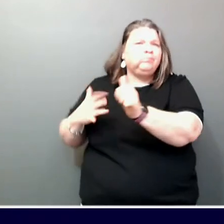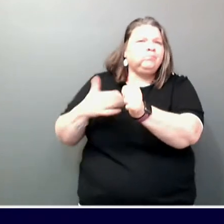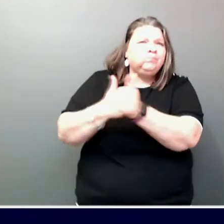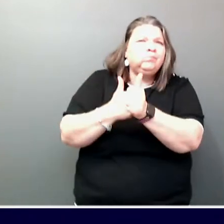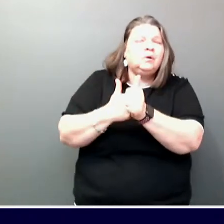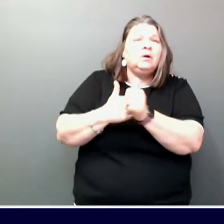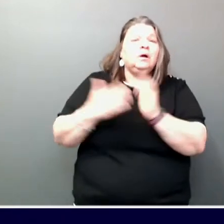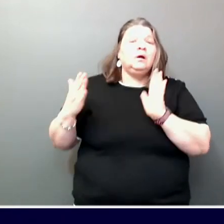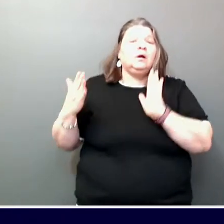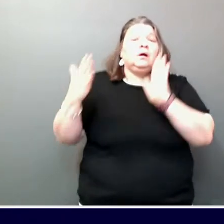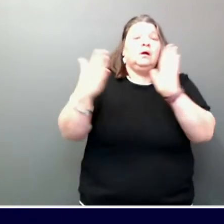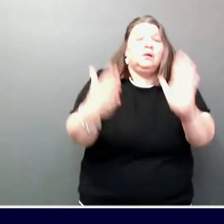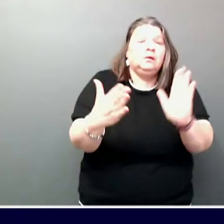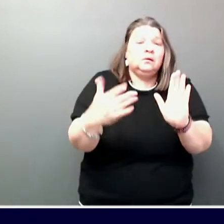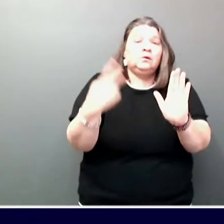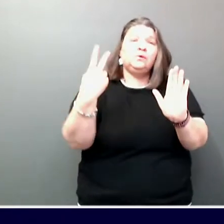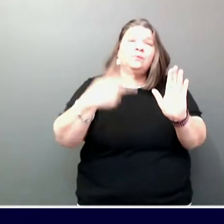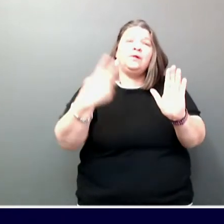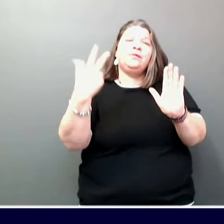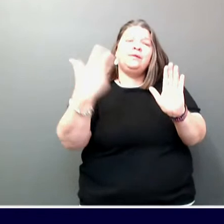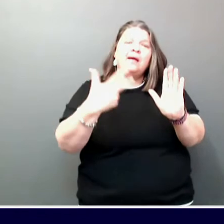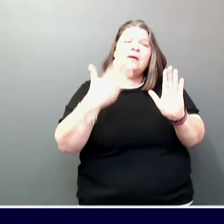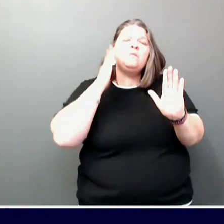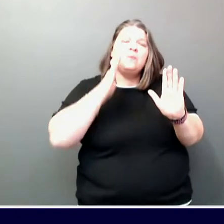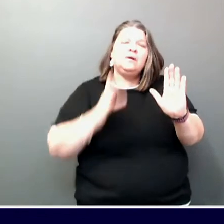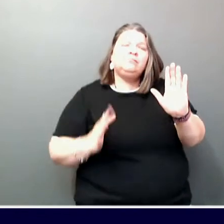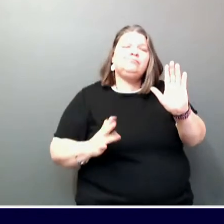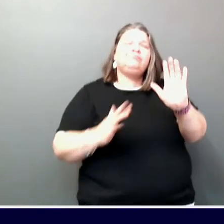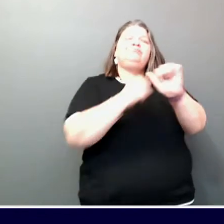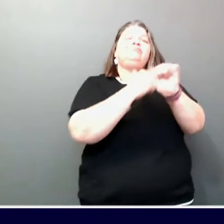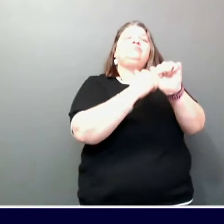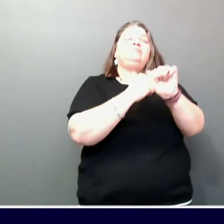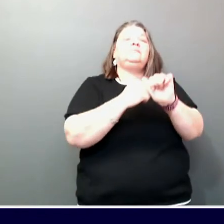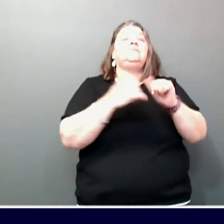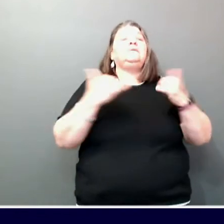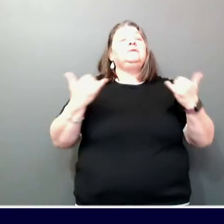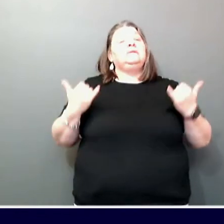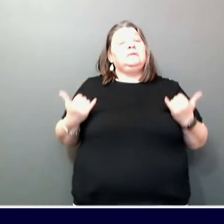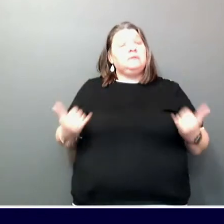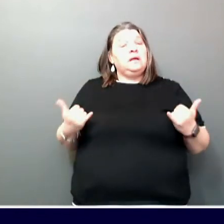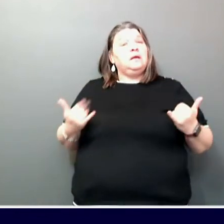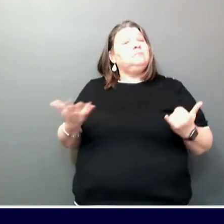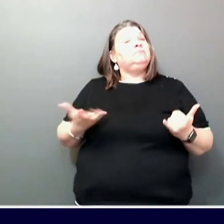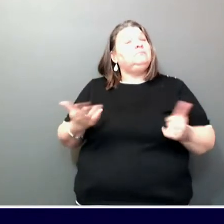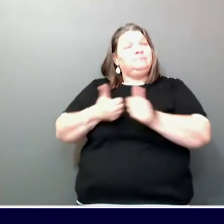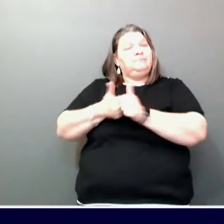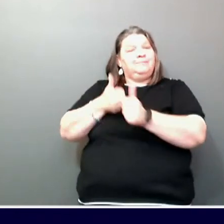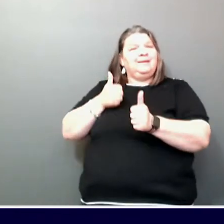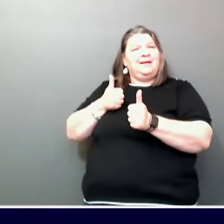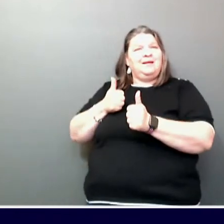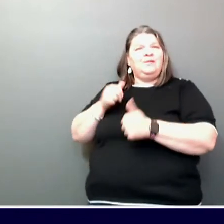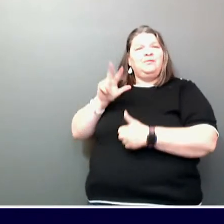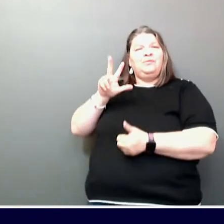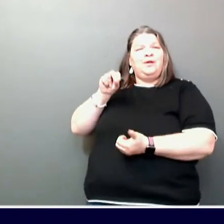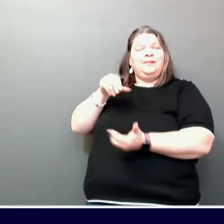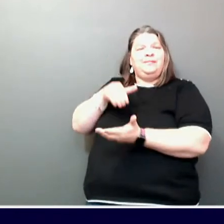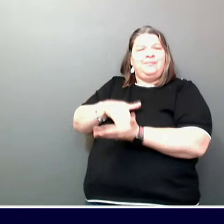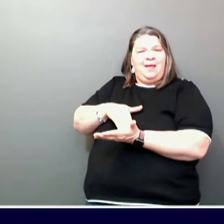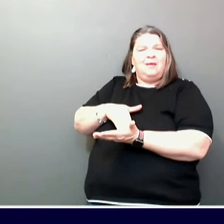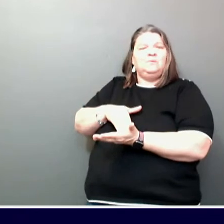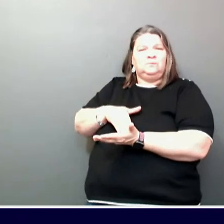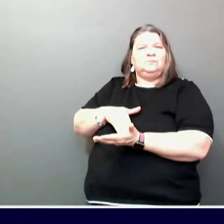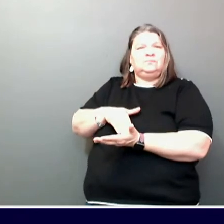clear through the backlog, which as of right now stands at 30,300, which right